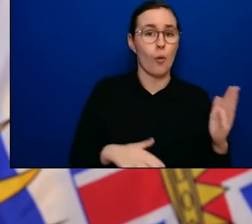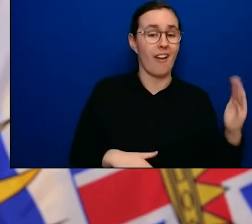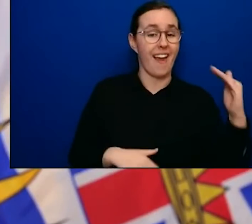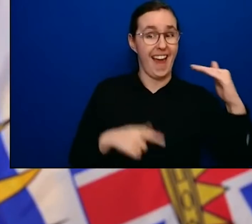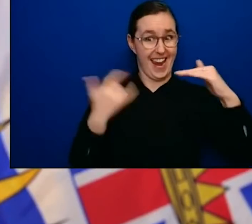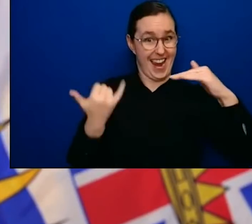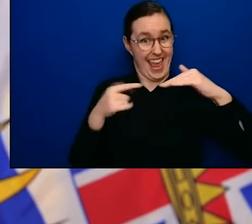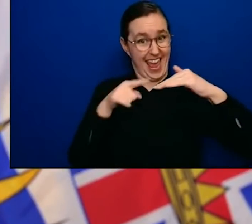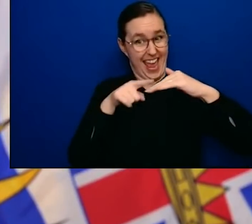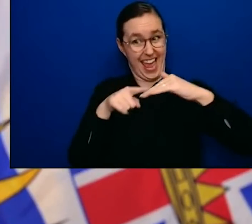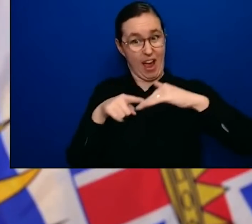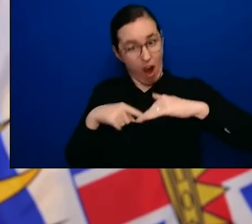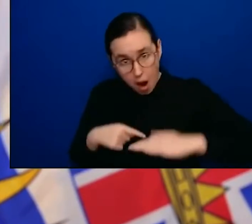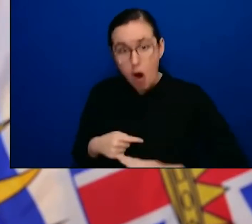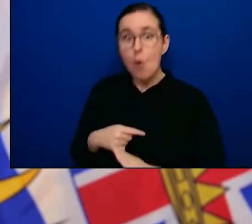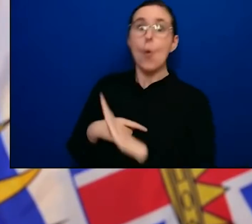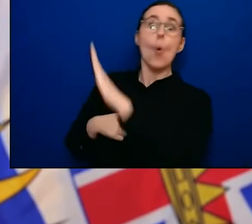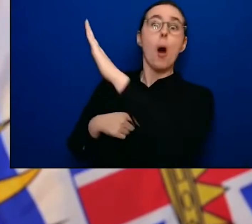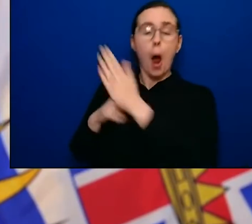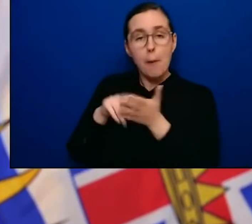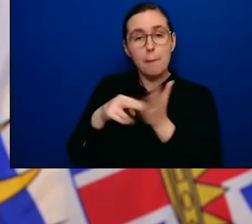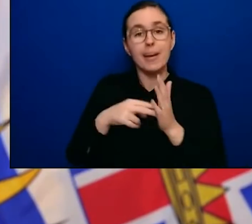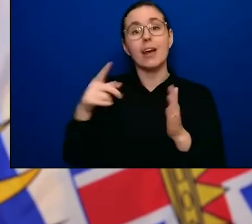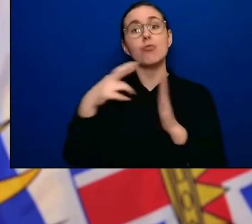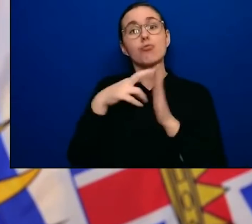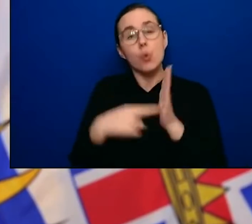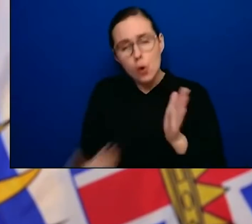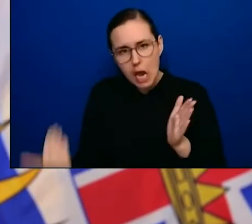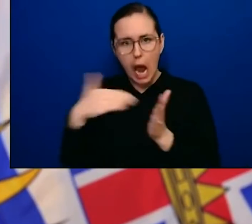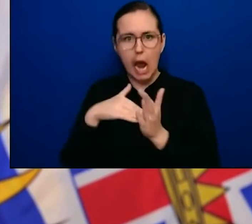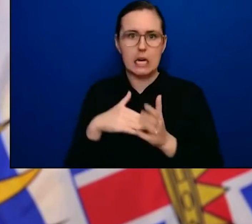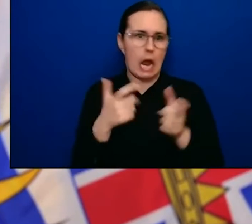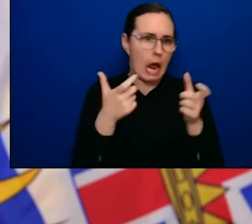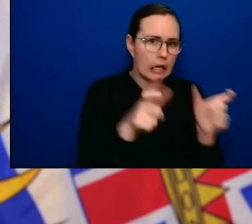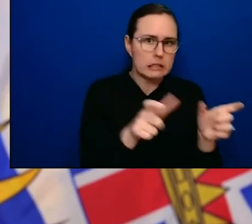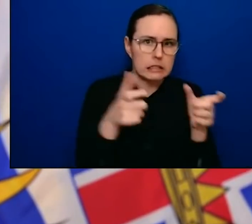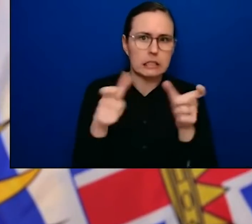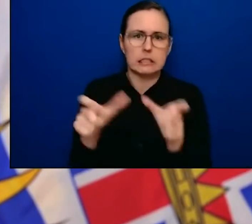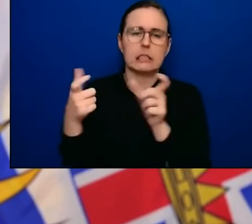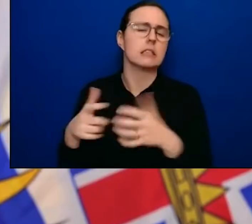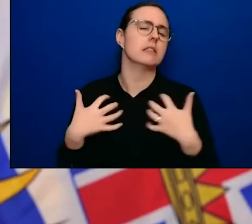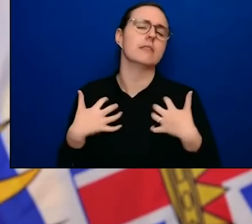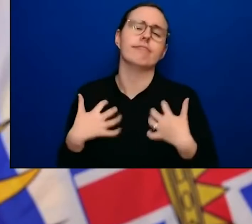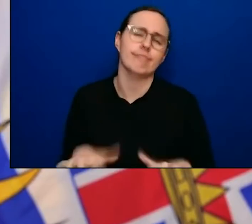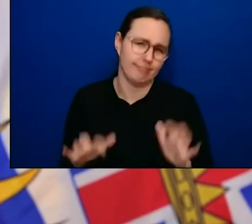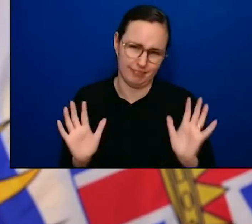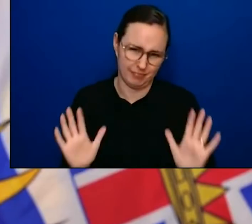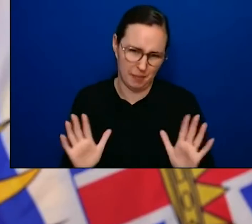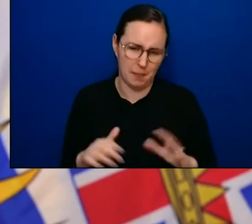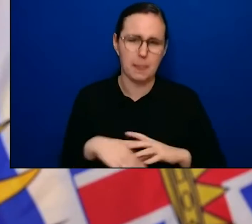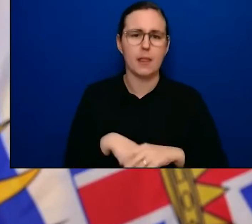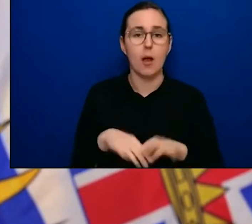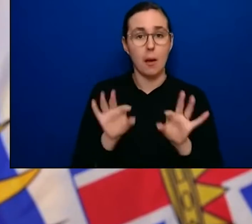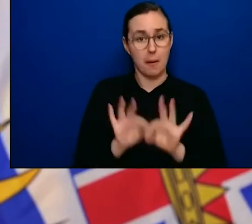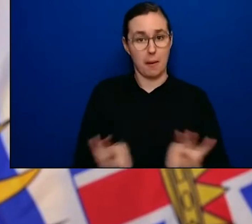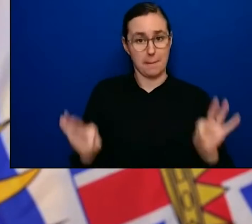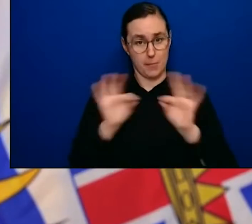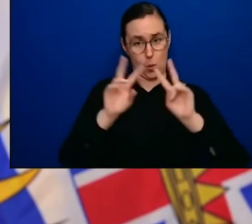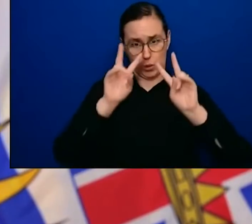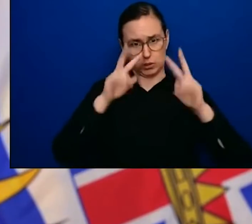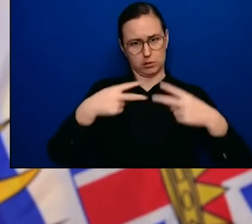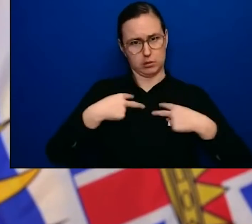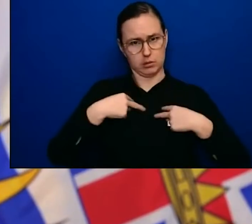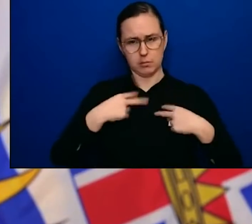manage our own risks, and equally important, be mindful and respectful of the risks of those around us. This is